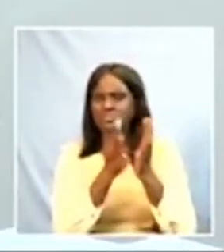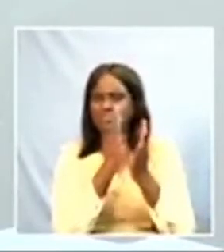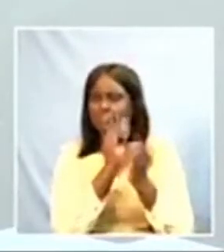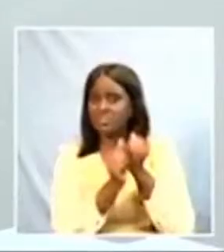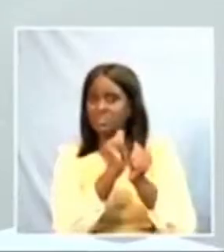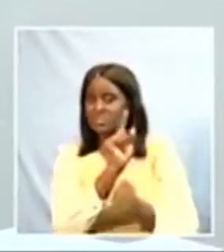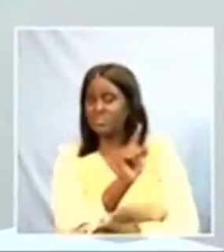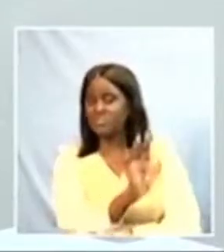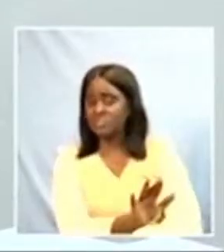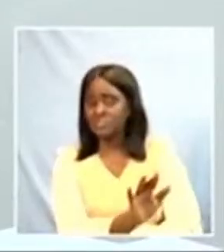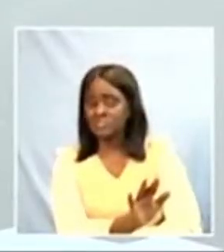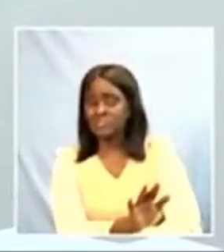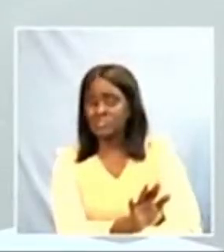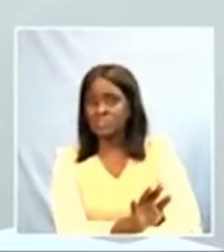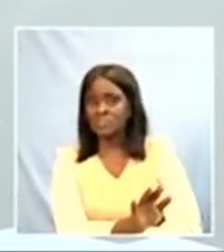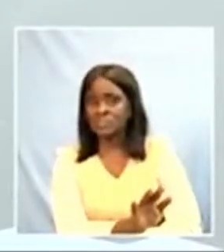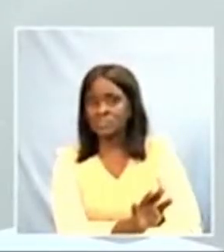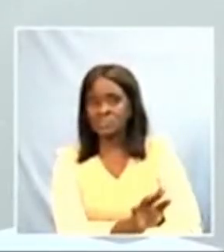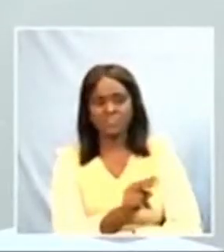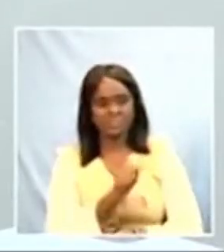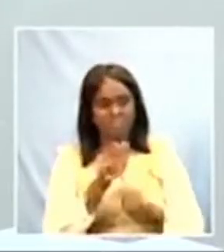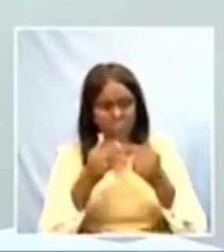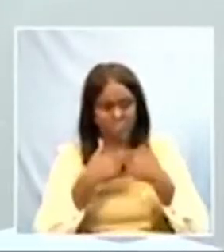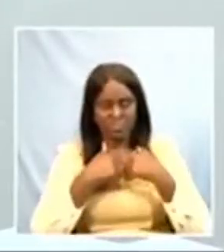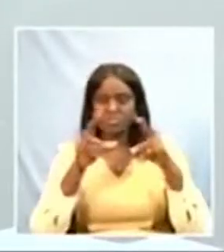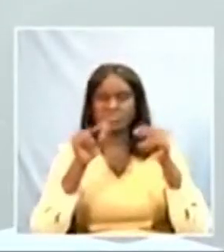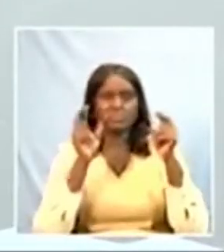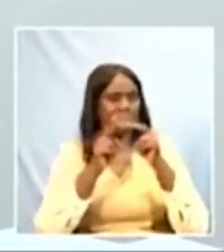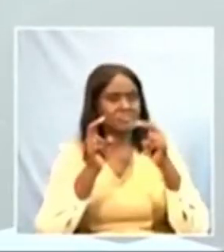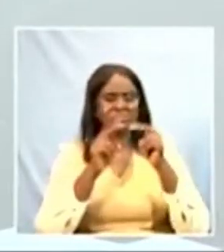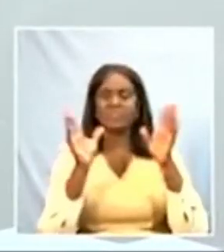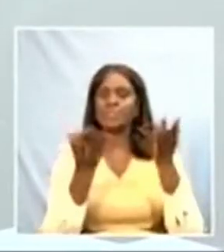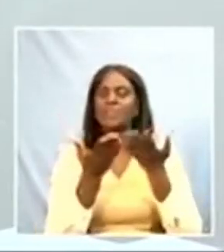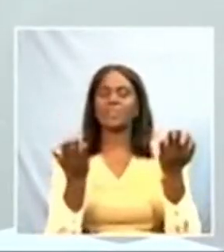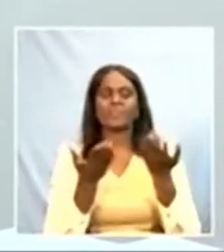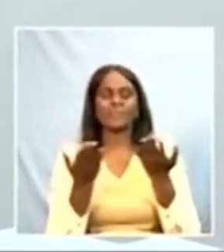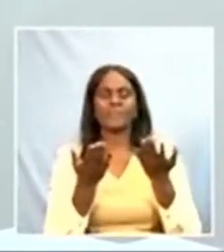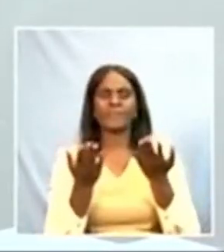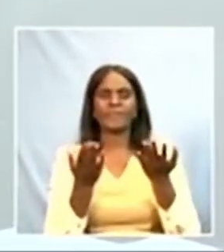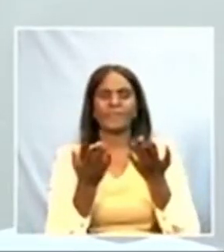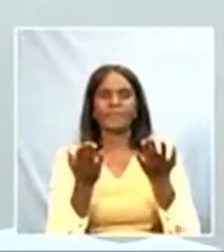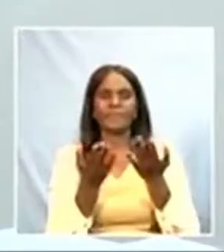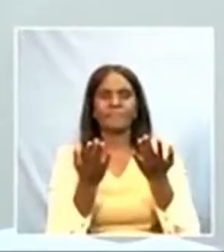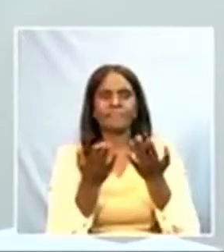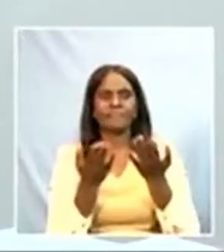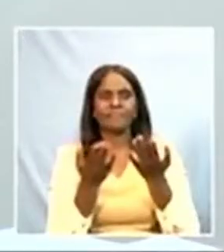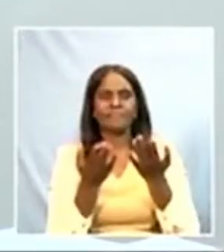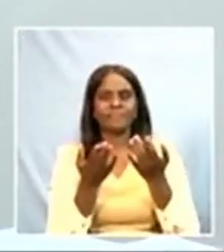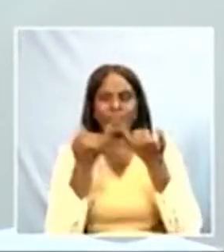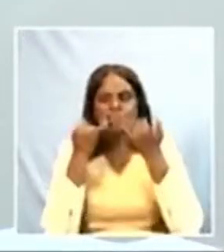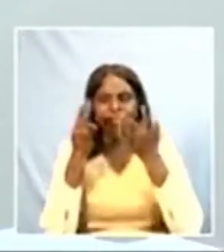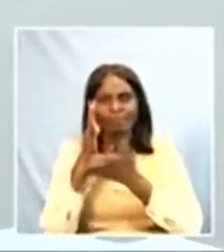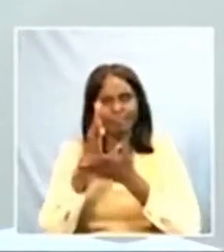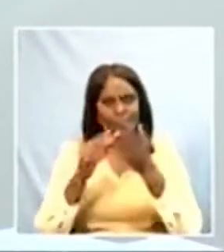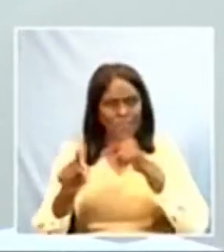running. It means there is no contract at all. I was telling some people, if this is the basis